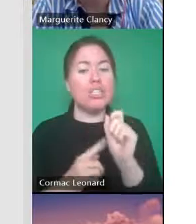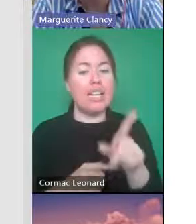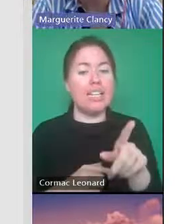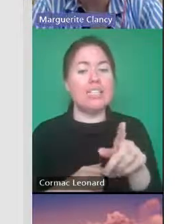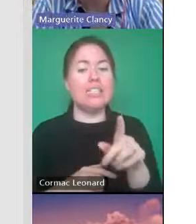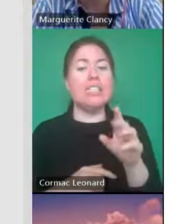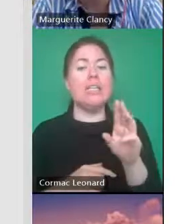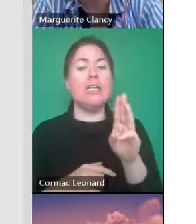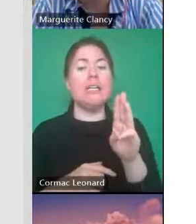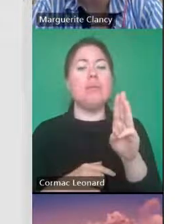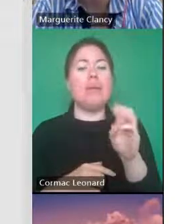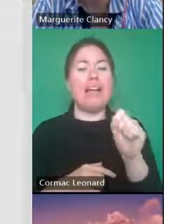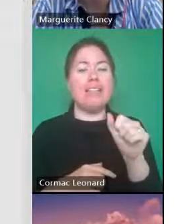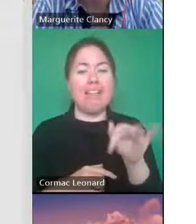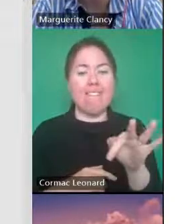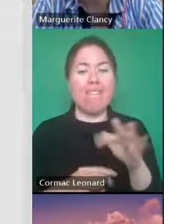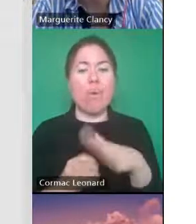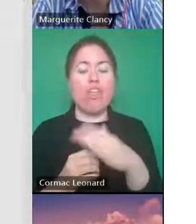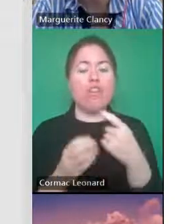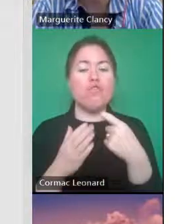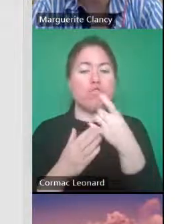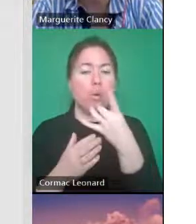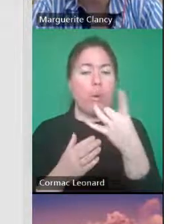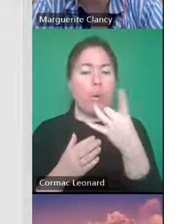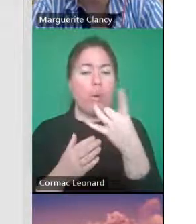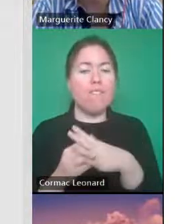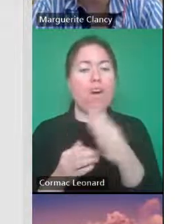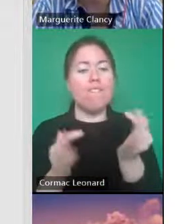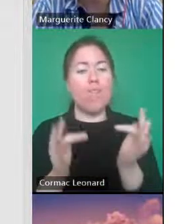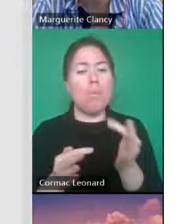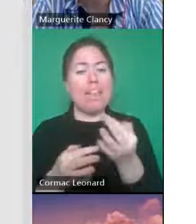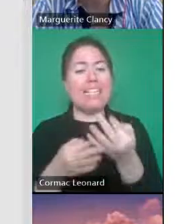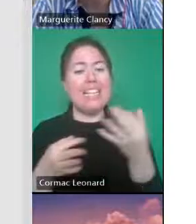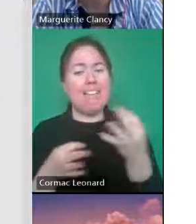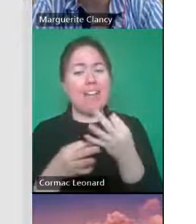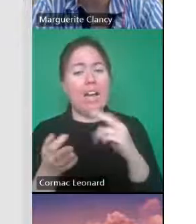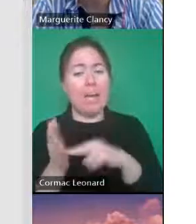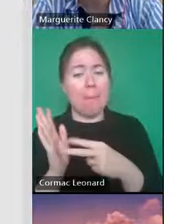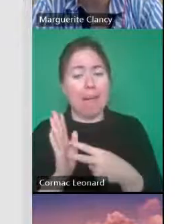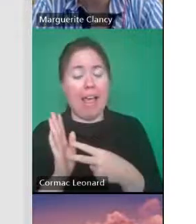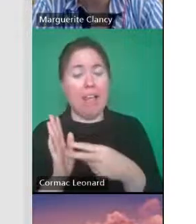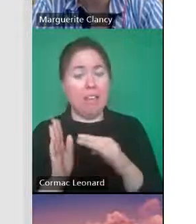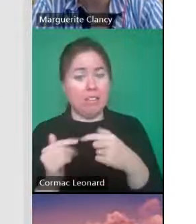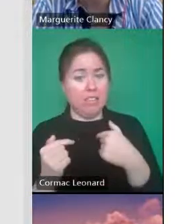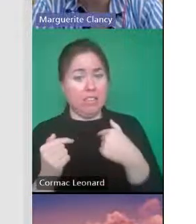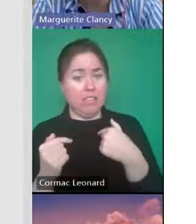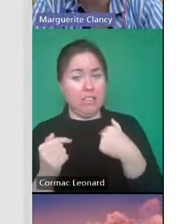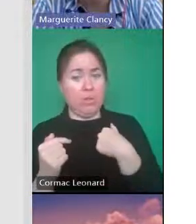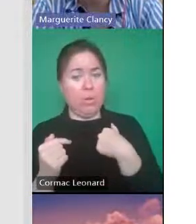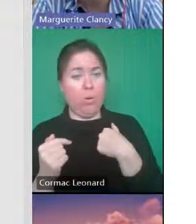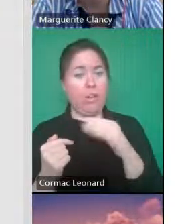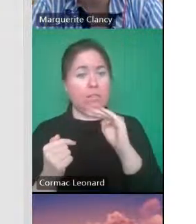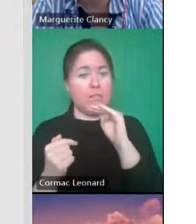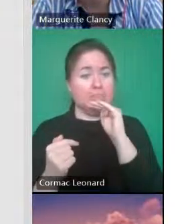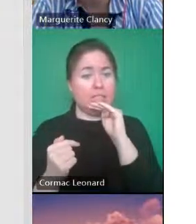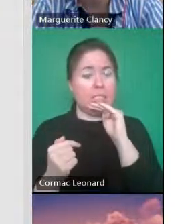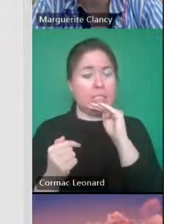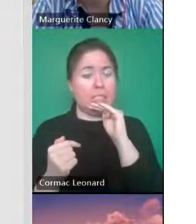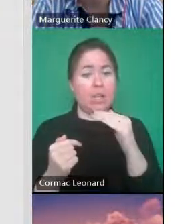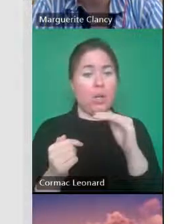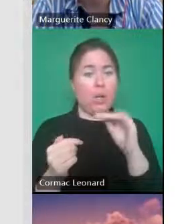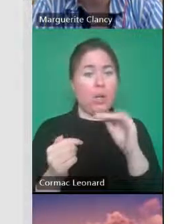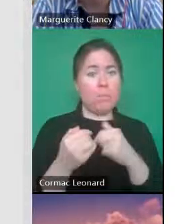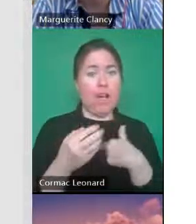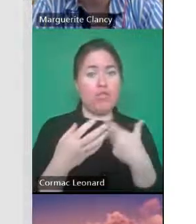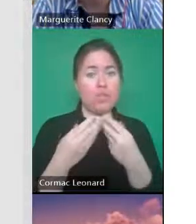for a formal safeguarding plan, come to me or the manager who submitted it. It is the former My Resource, may not allow me to send out.